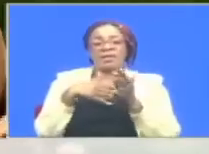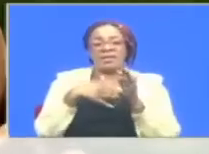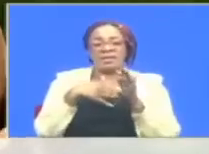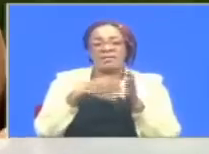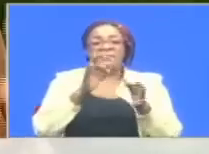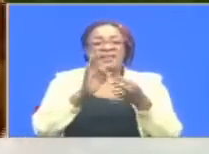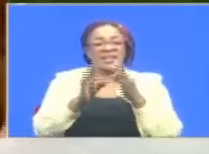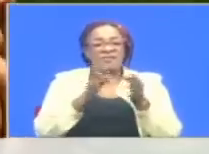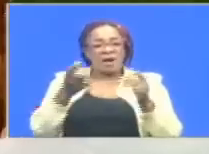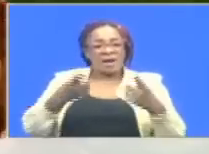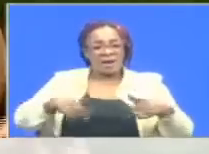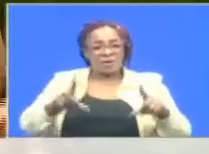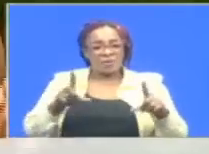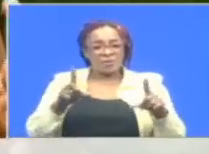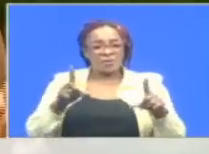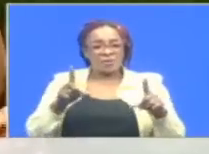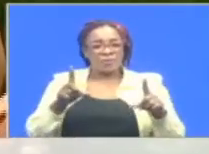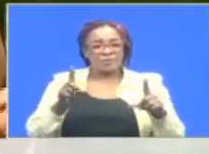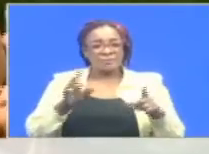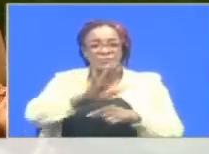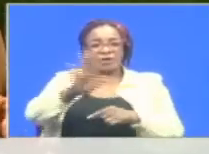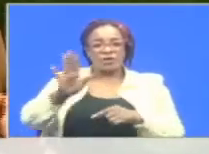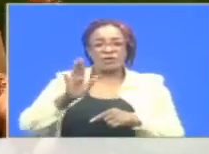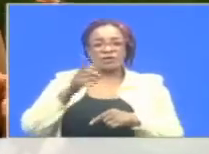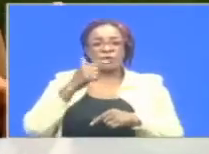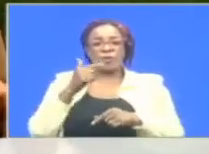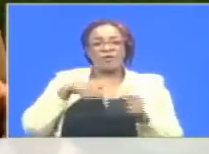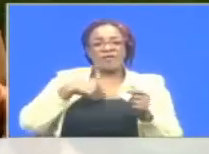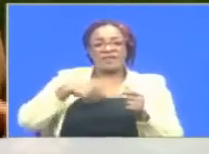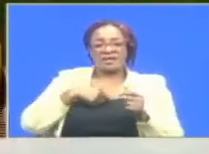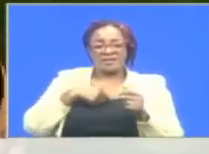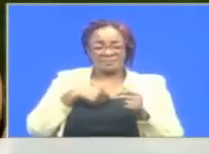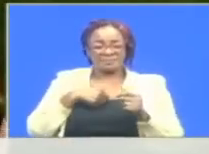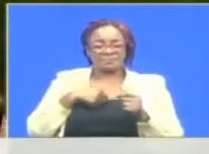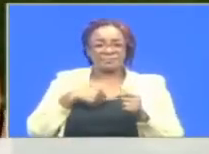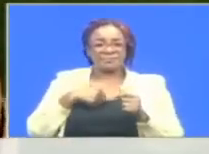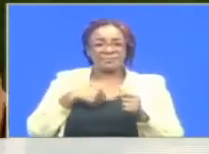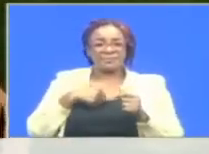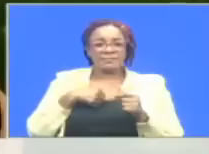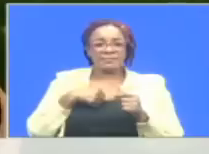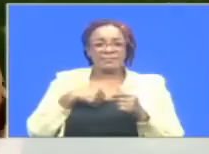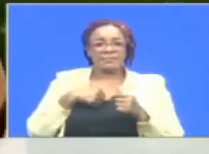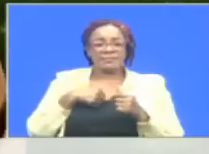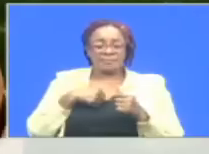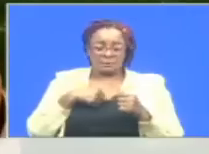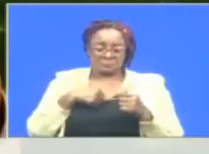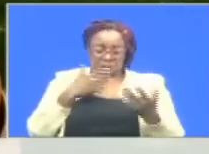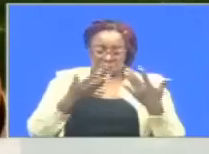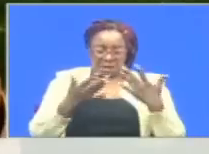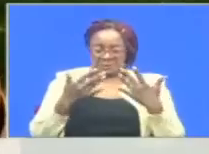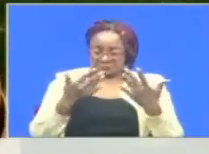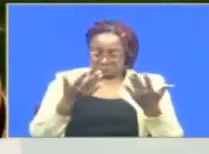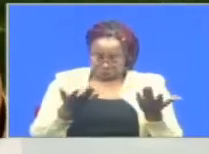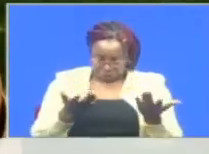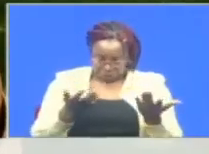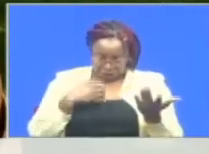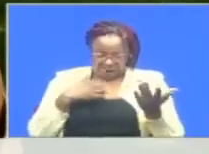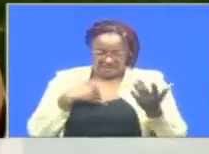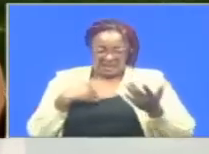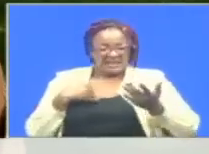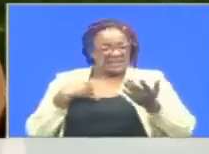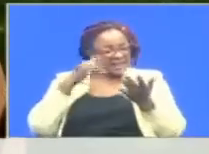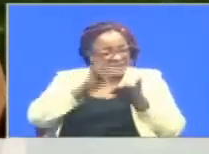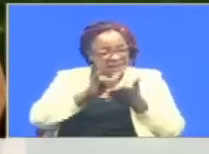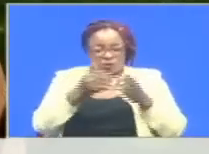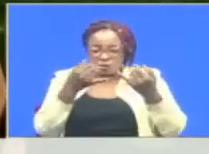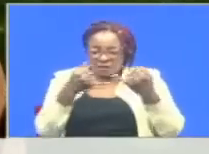if you allow those who feel like they are Goliaths in this political arena to tramp